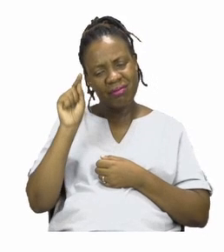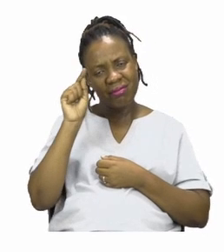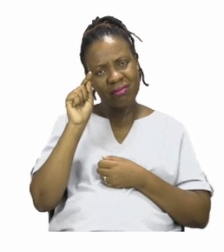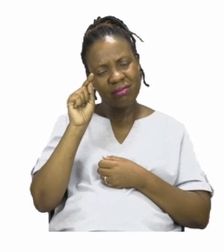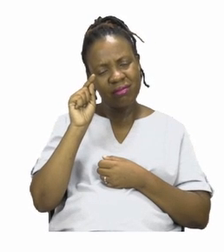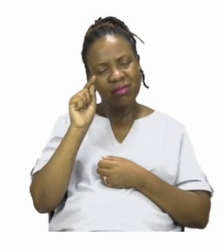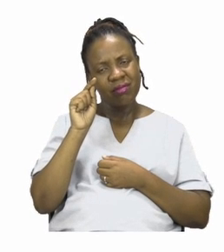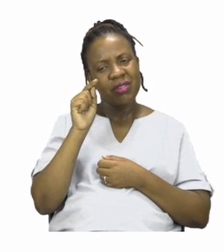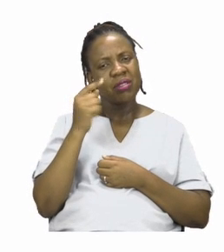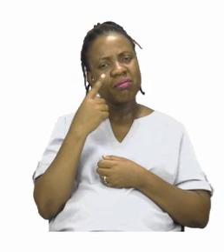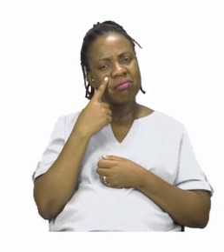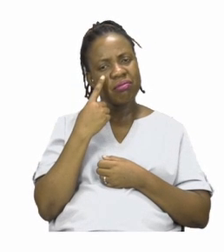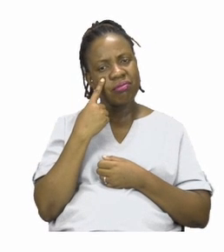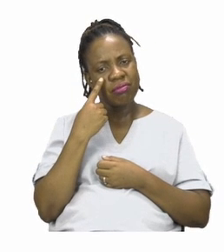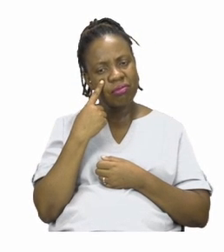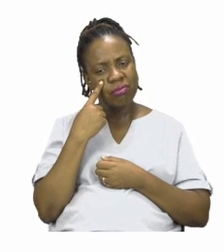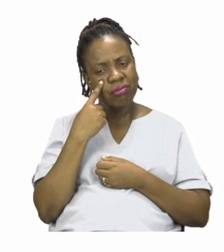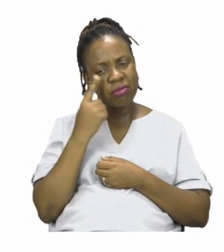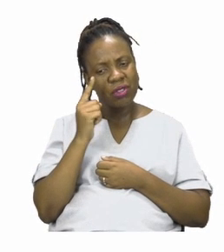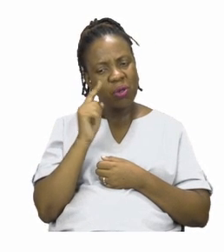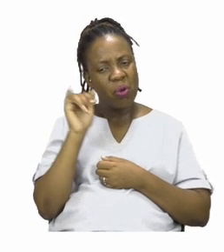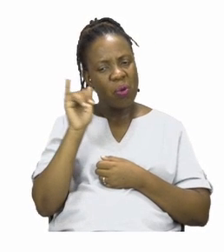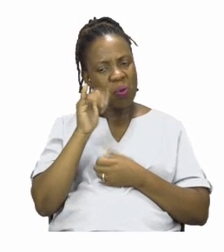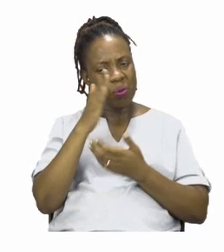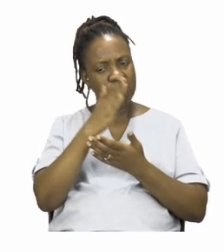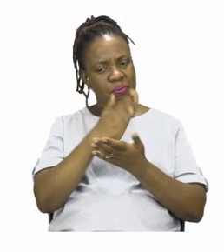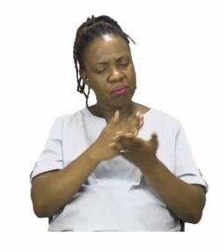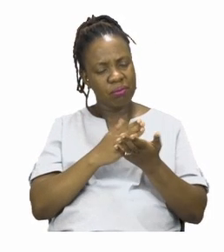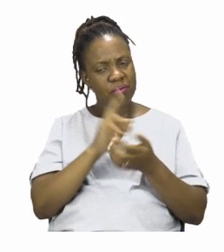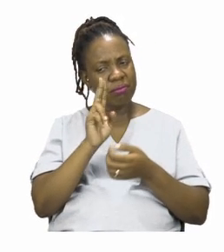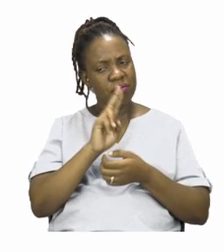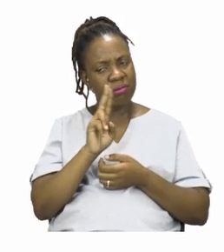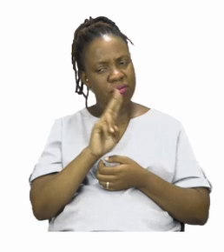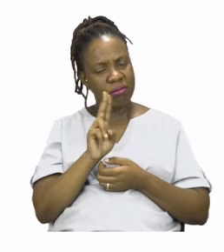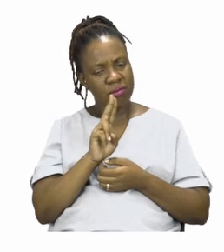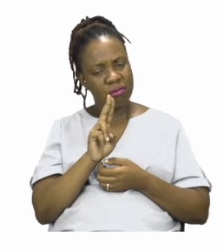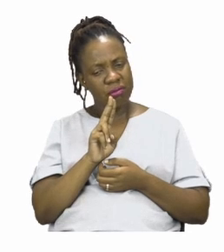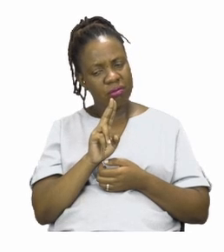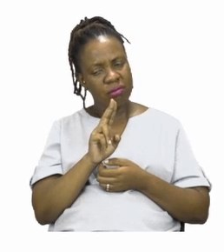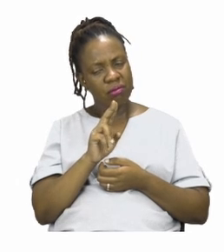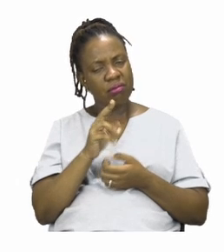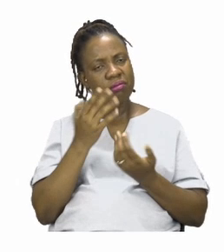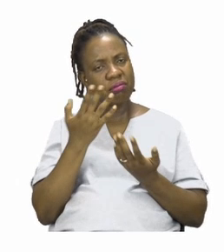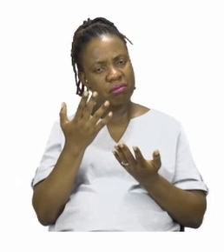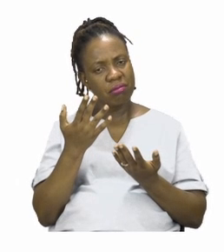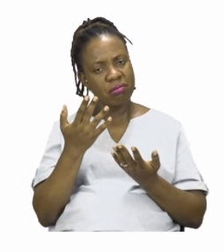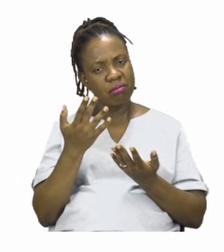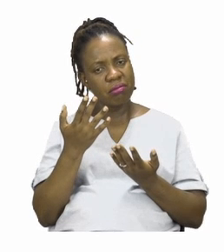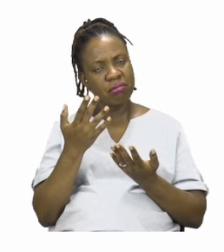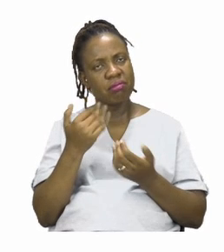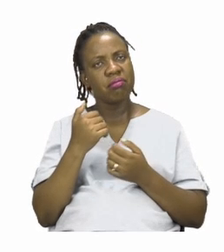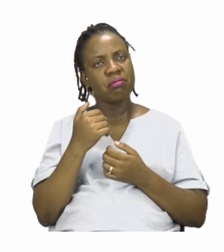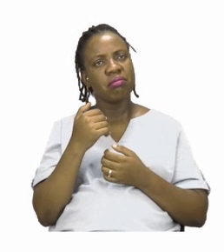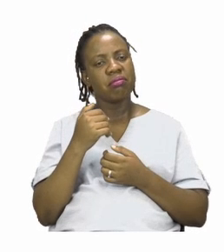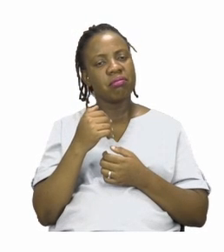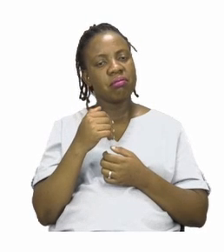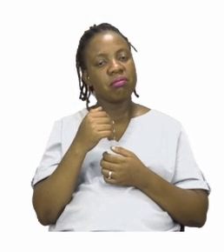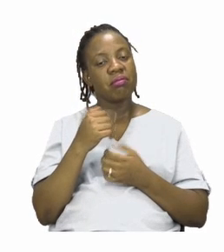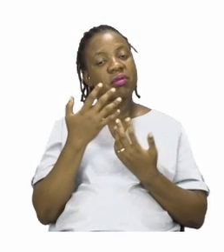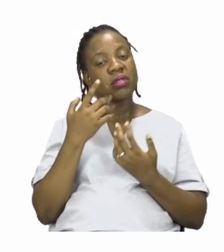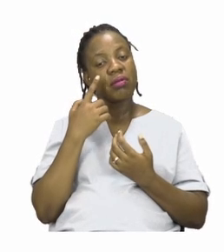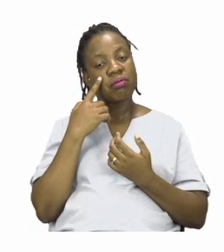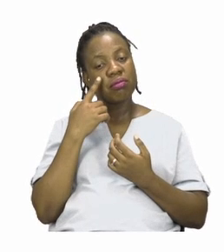part of the circle is shaded, and then also look at how